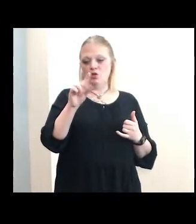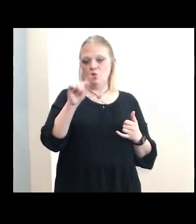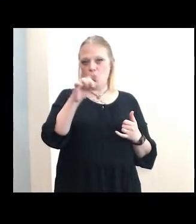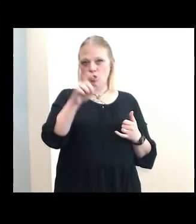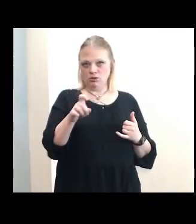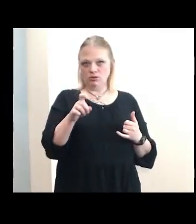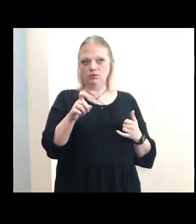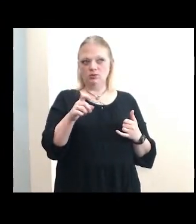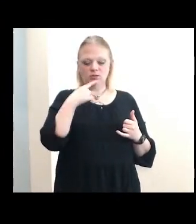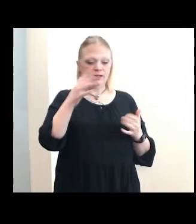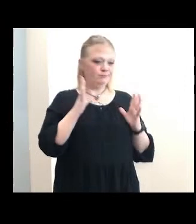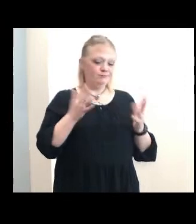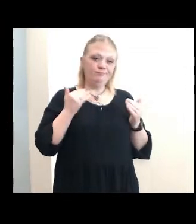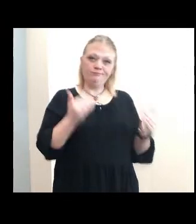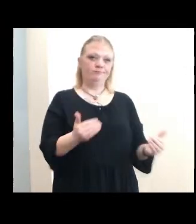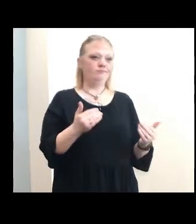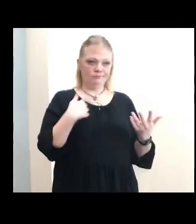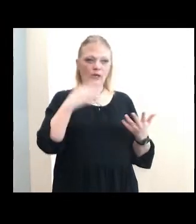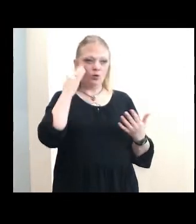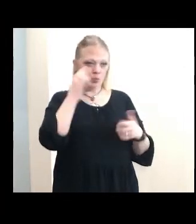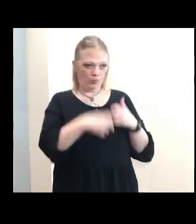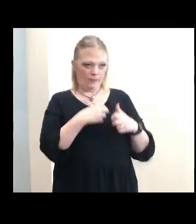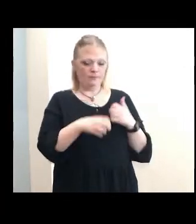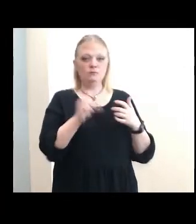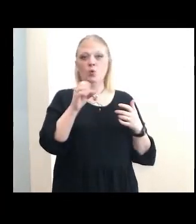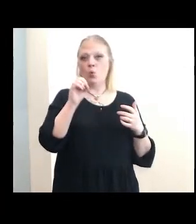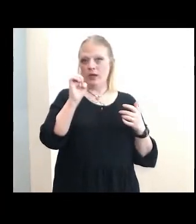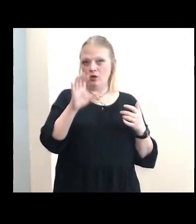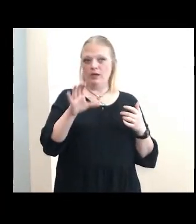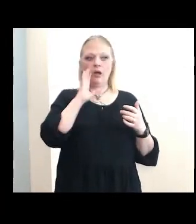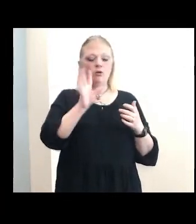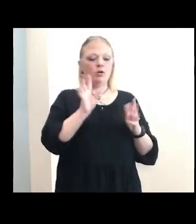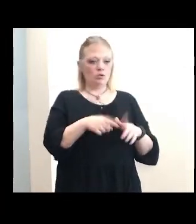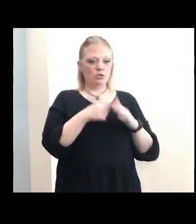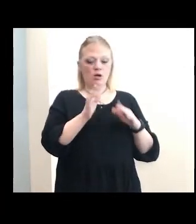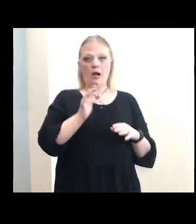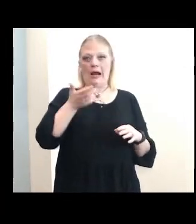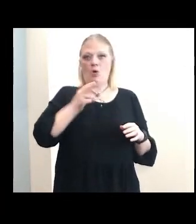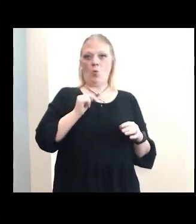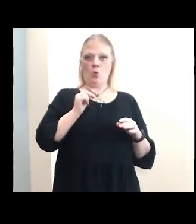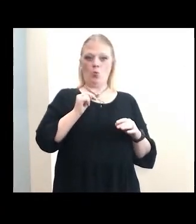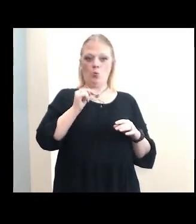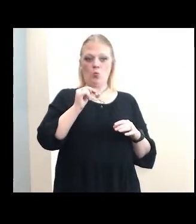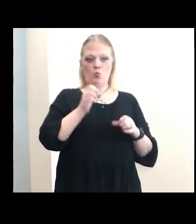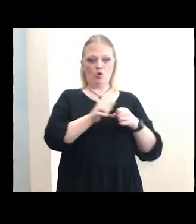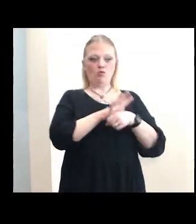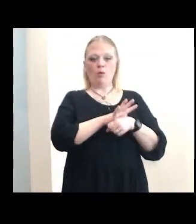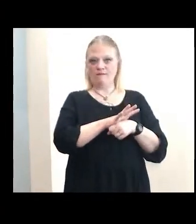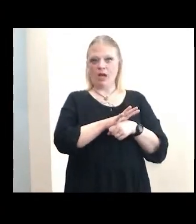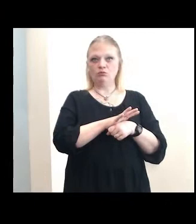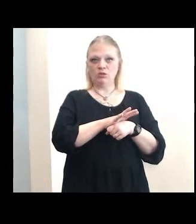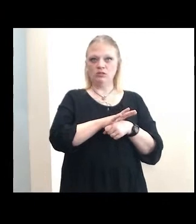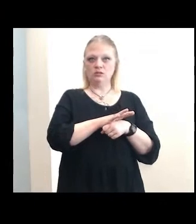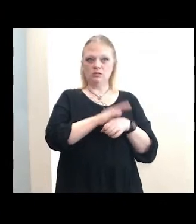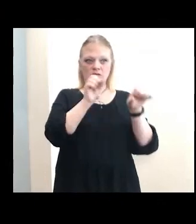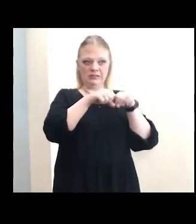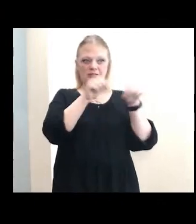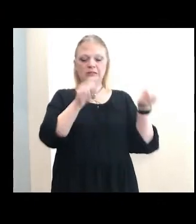there's been problems with the state site, so Erie County's putting up our own coronavirus aid for